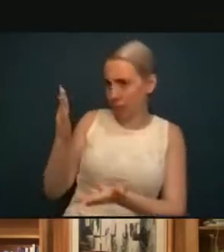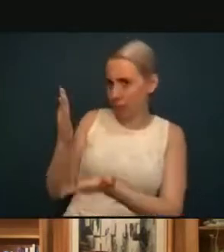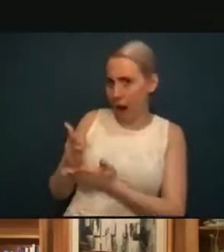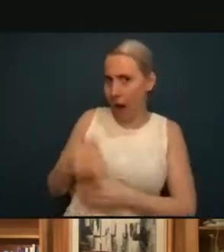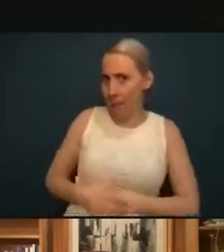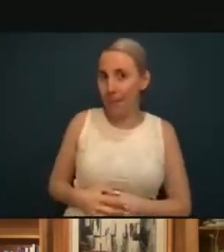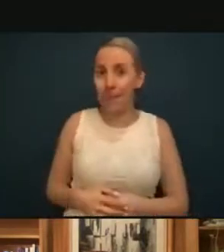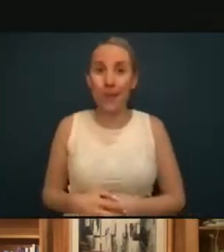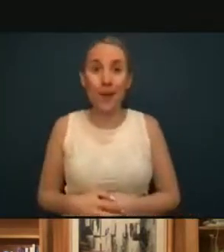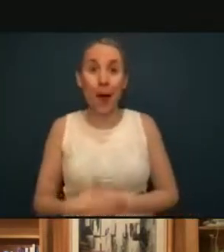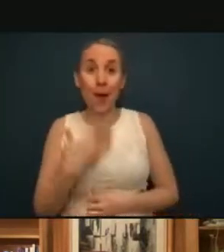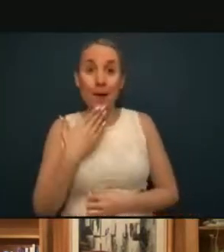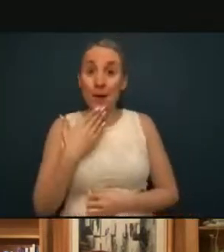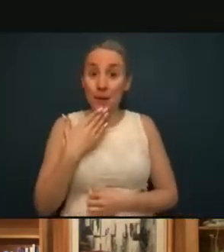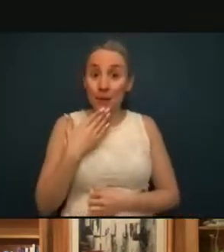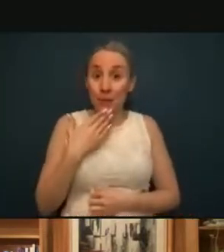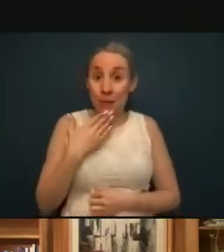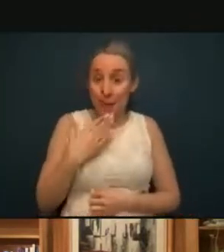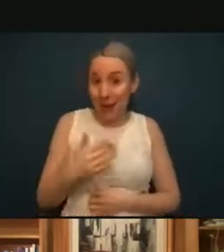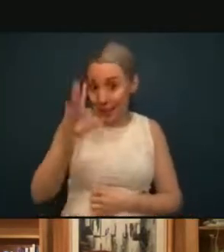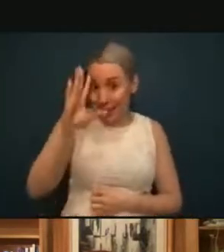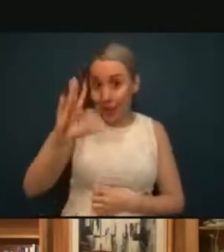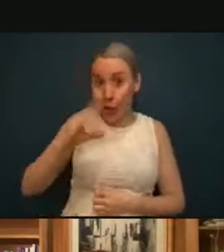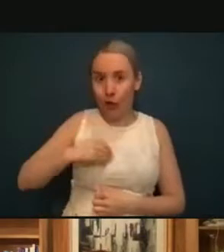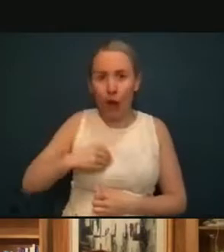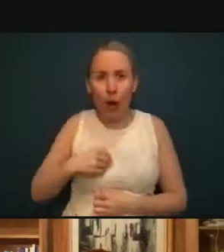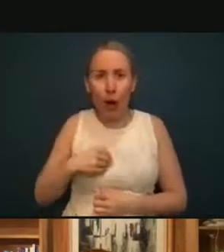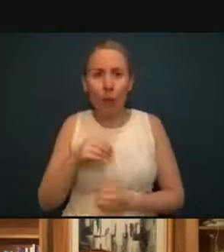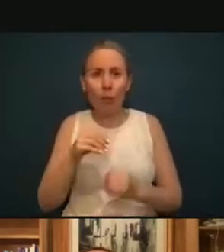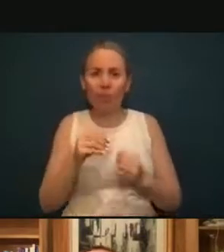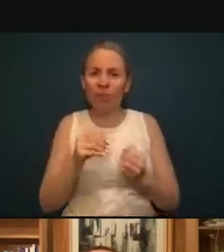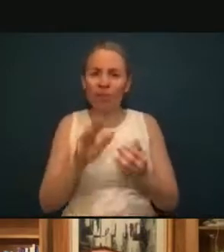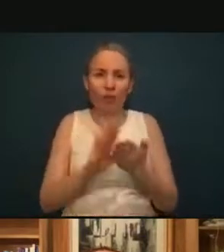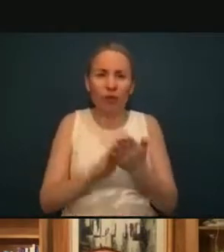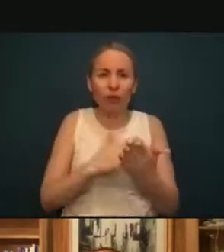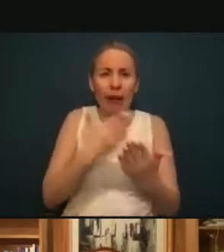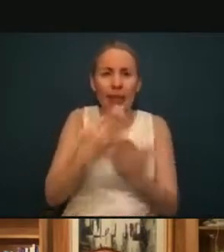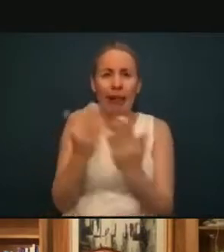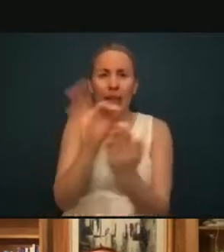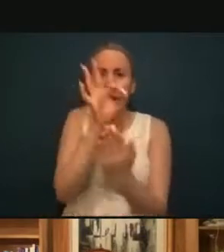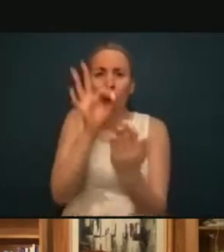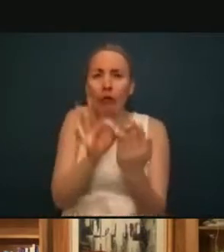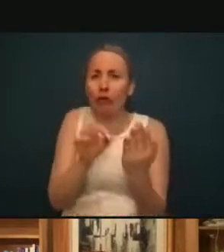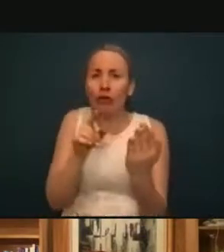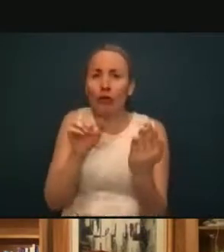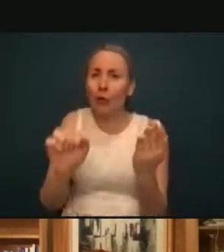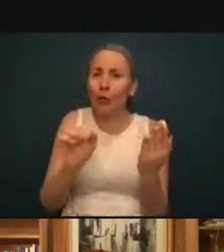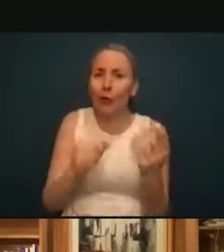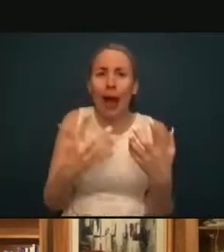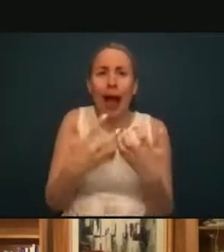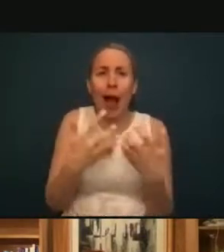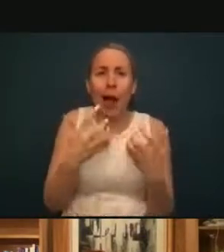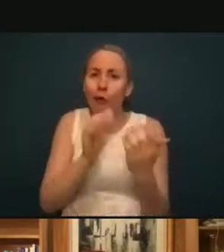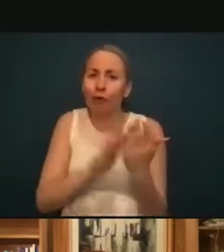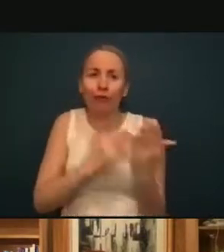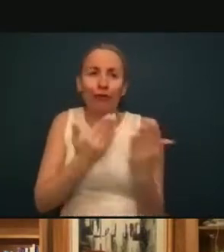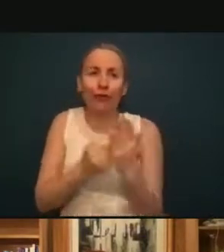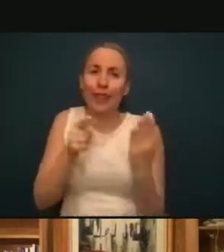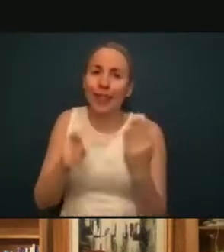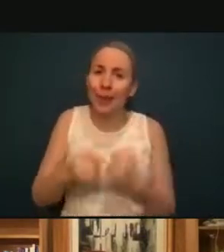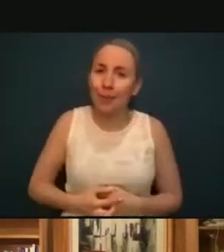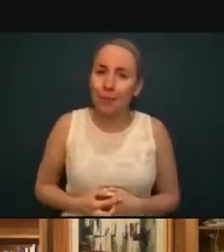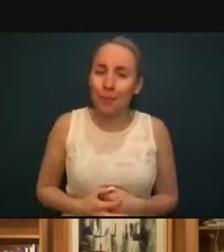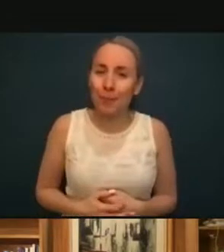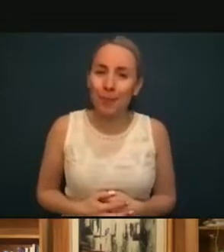you tell us how you interpreted that question, or how that question came across to you then when you first received